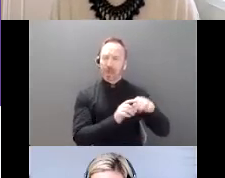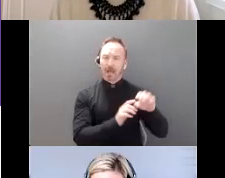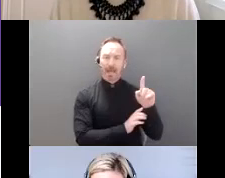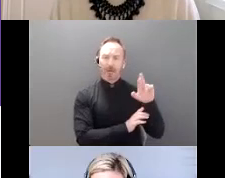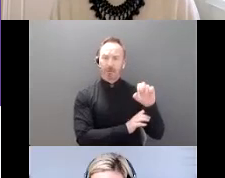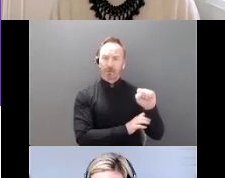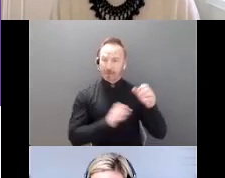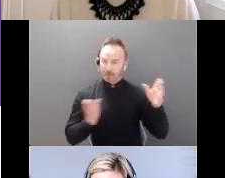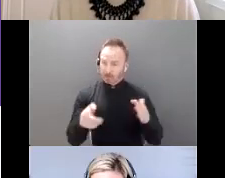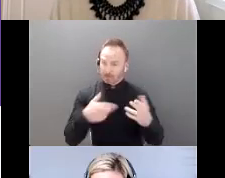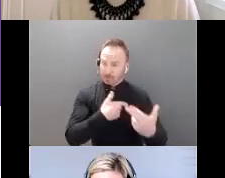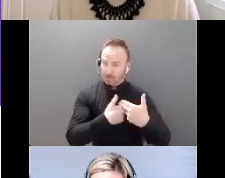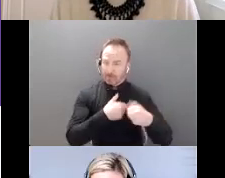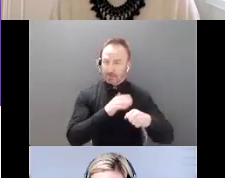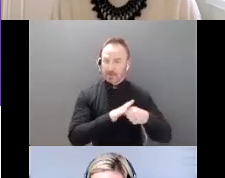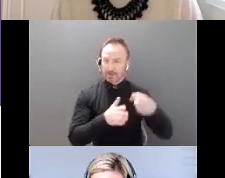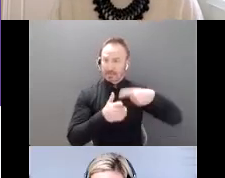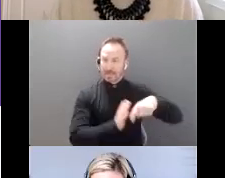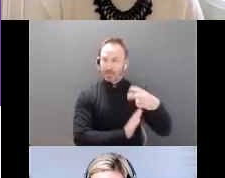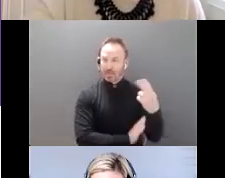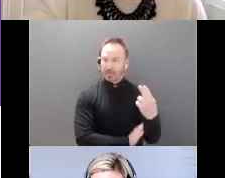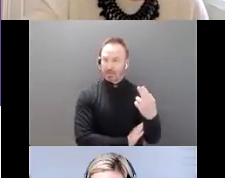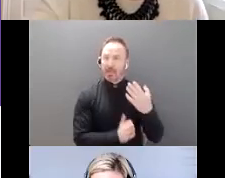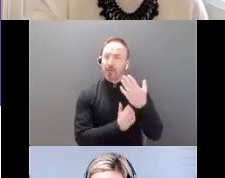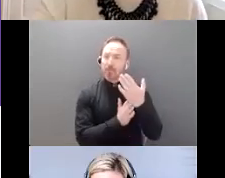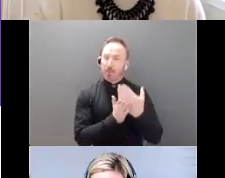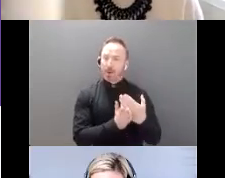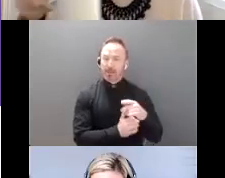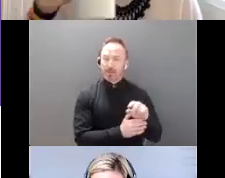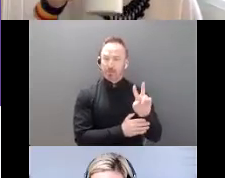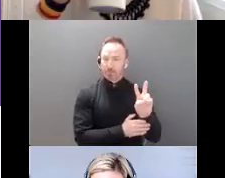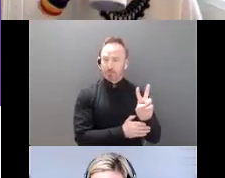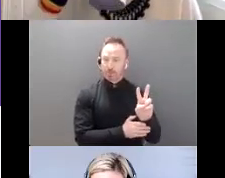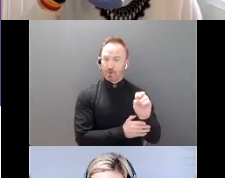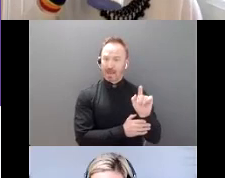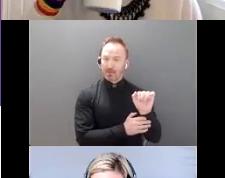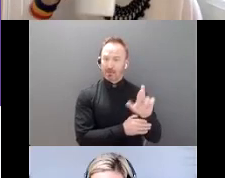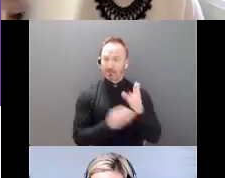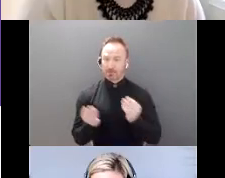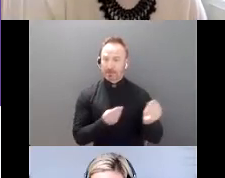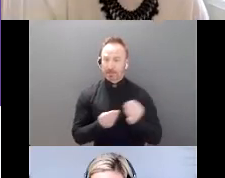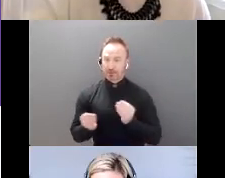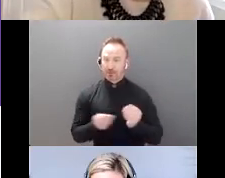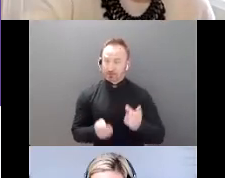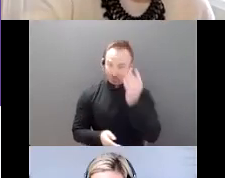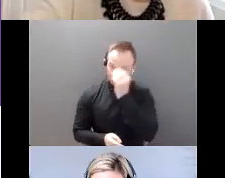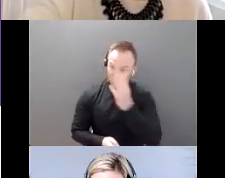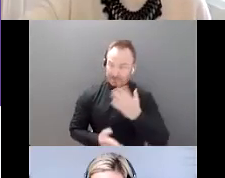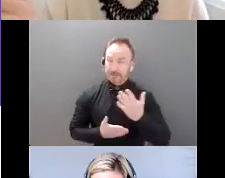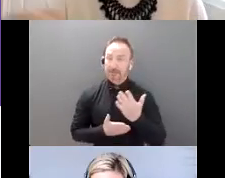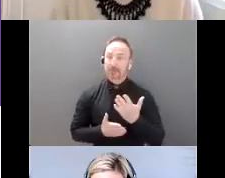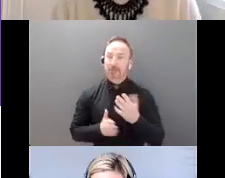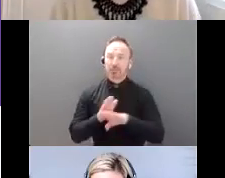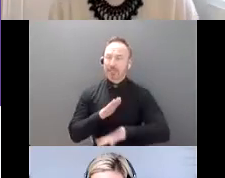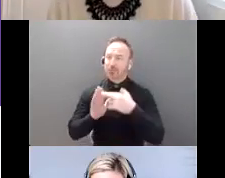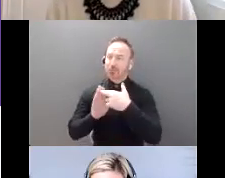Thursday for part 2 of elder mediation. Just a few minor housekeeping items before we launch into Marianne's